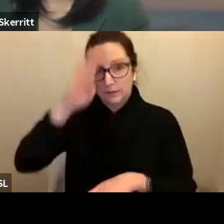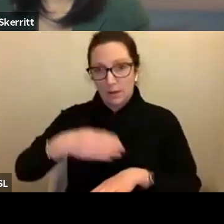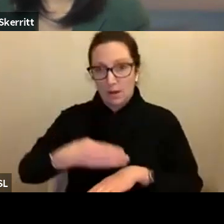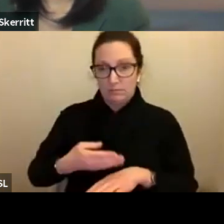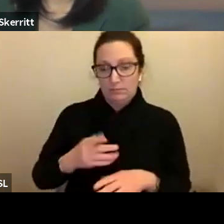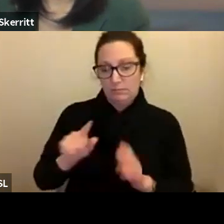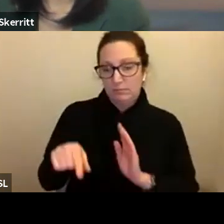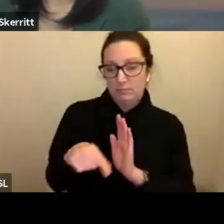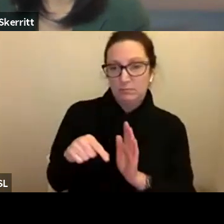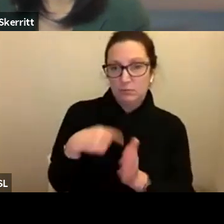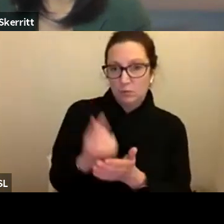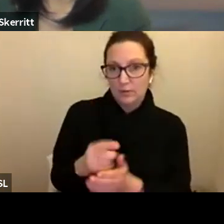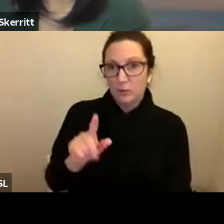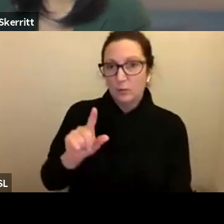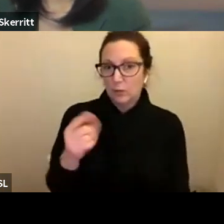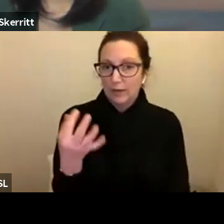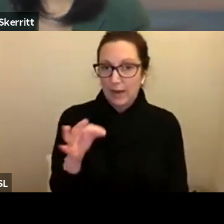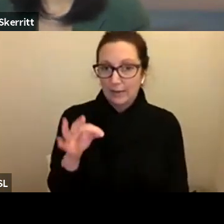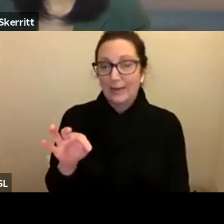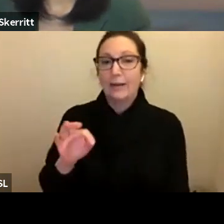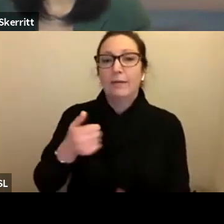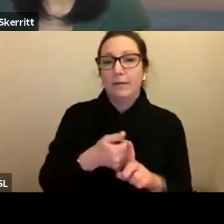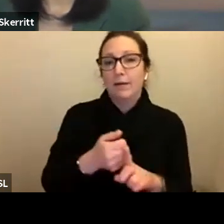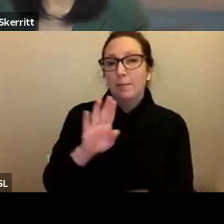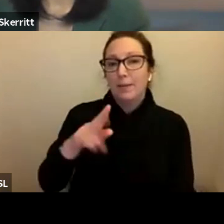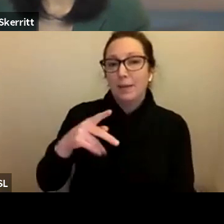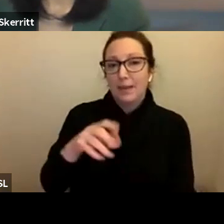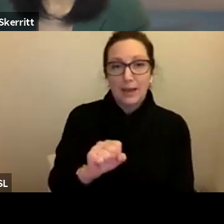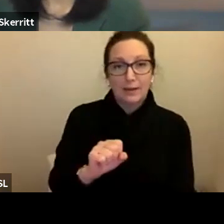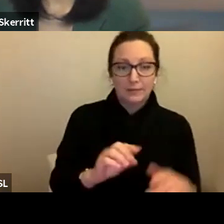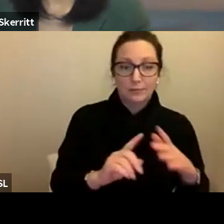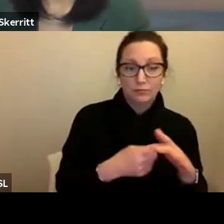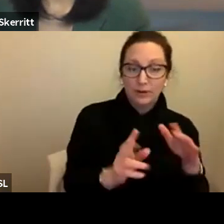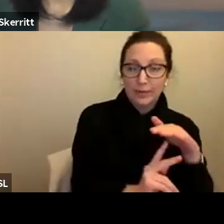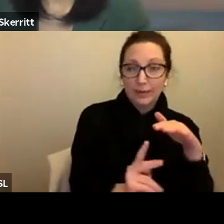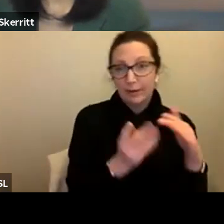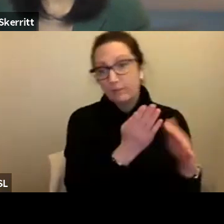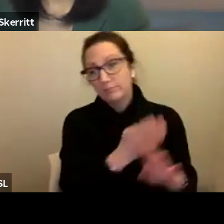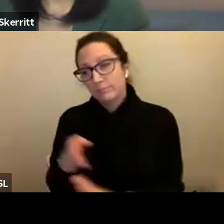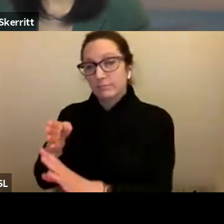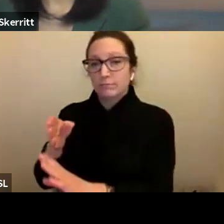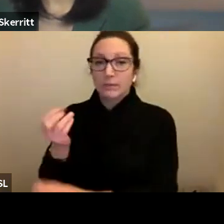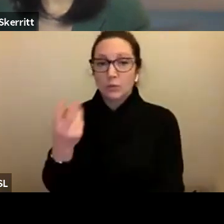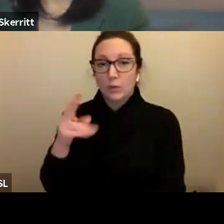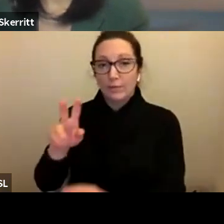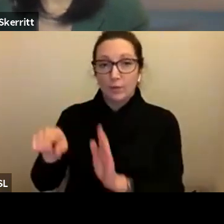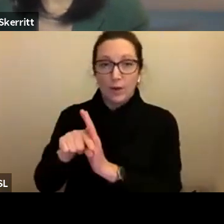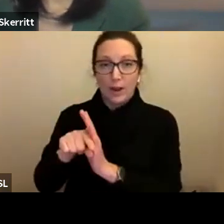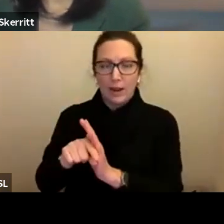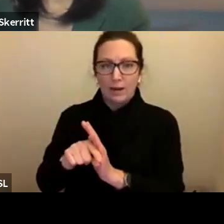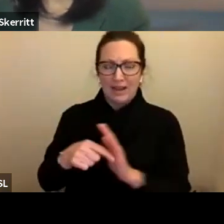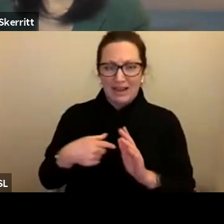And he was in Boston Public Schools from kindergarten through 12th grade. And I, from early days, started feeling